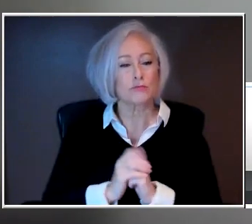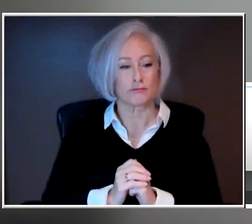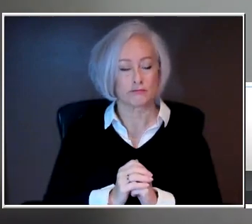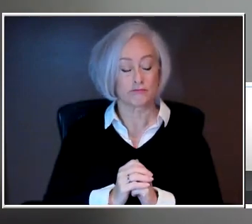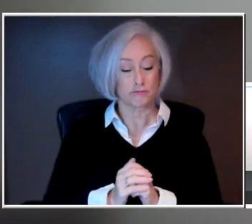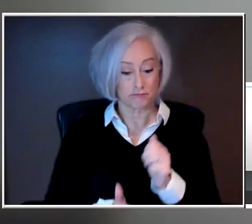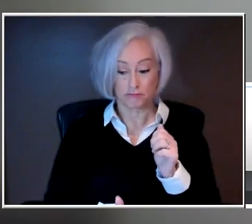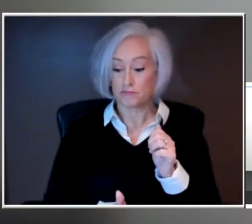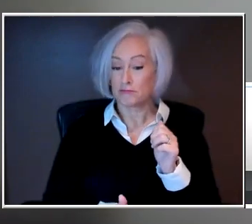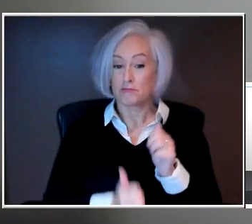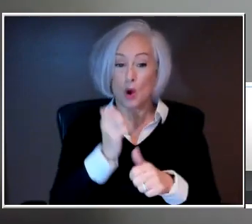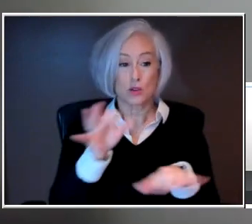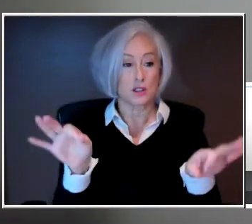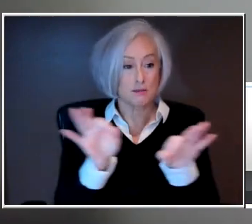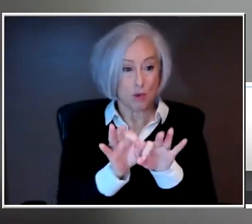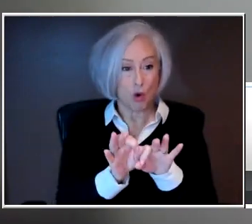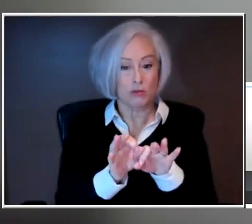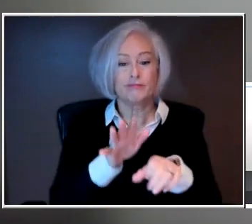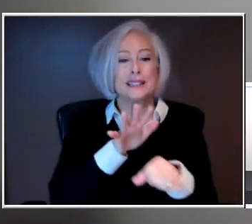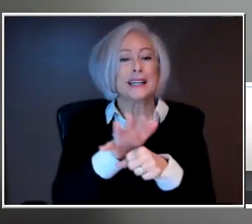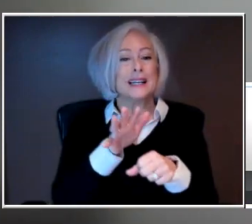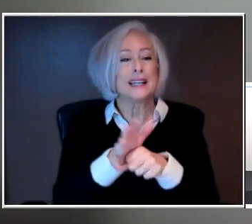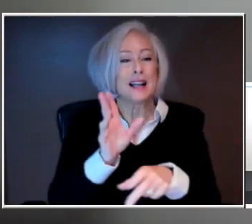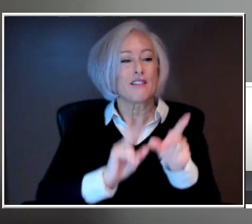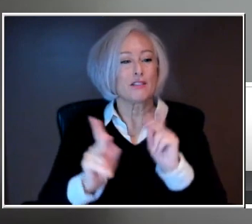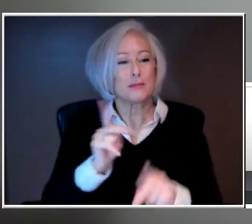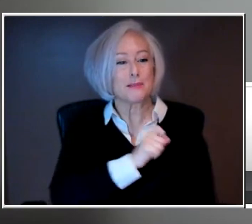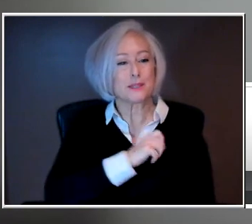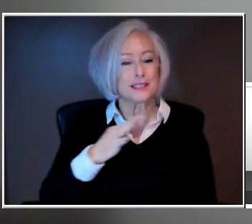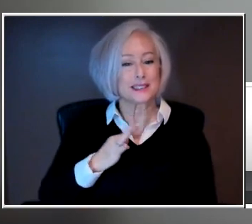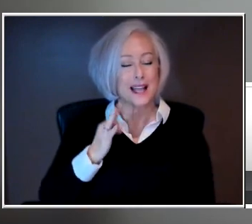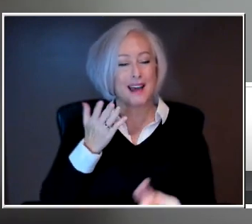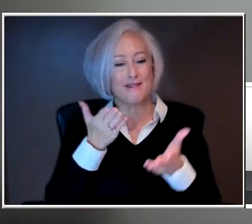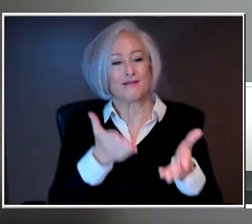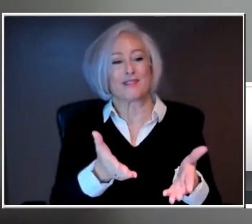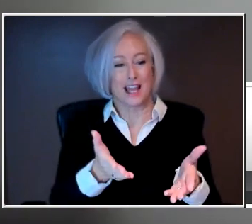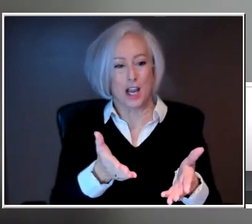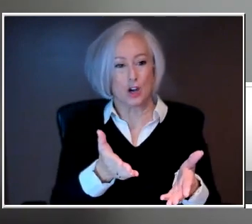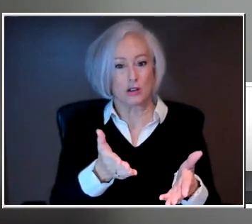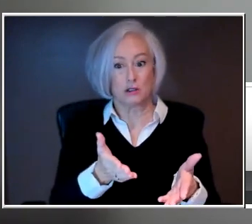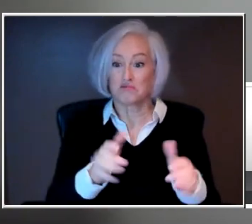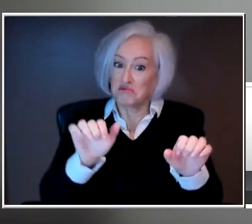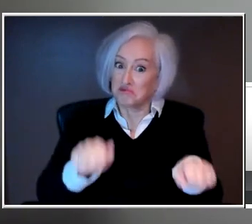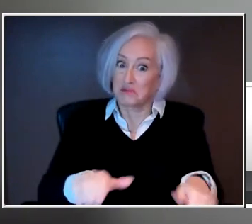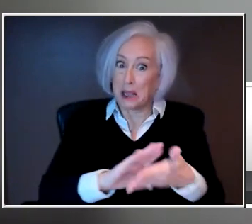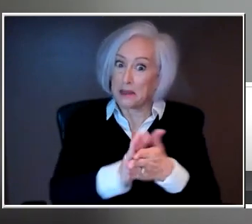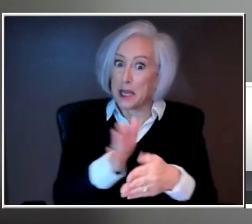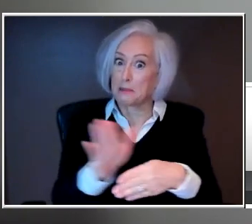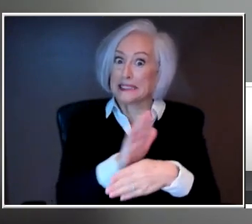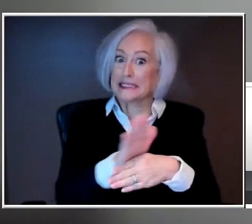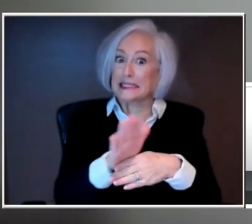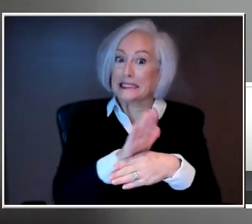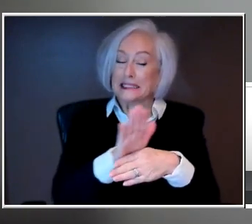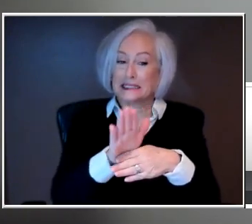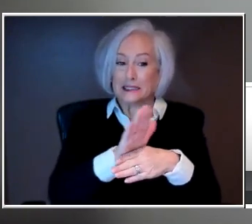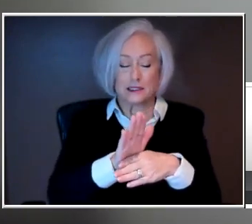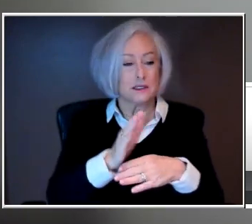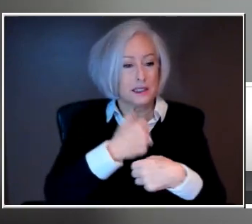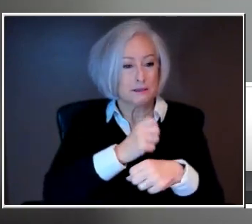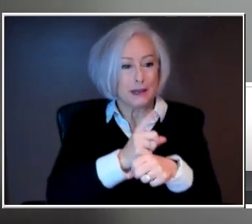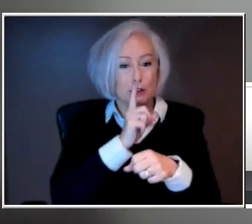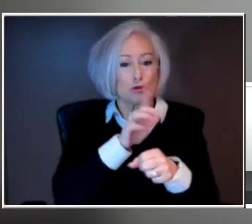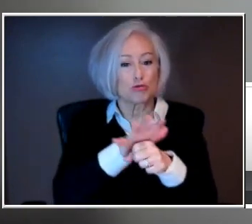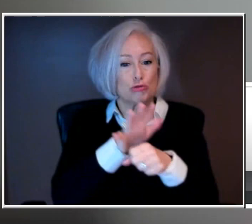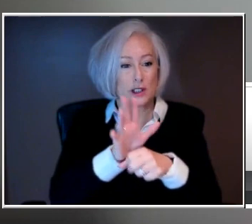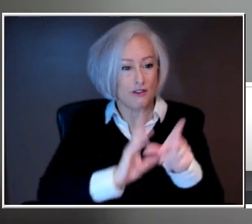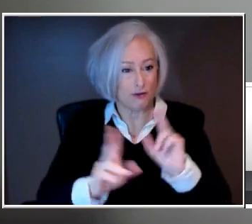of our stations because we could really get busy. And we want to be sure we're fully staffed, which Rick